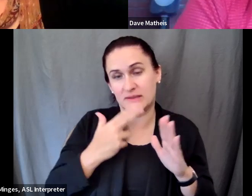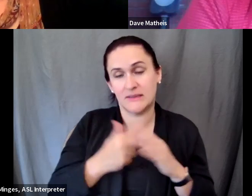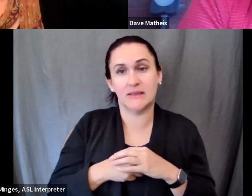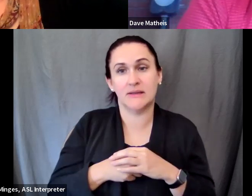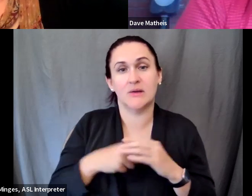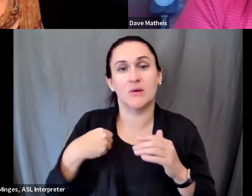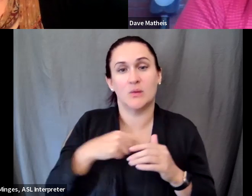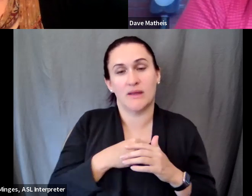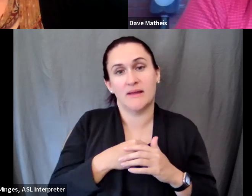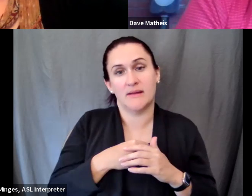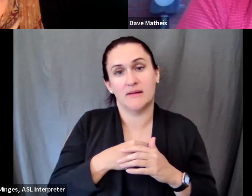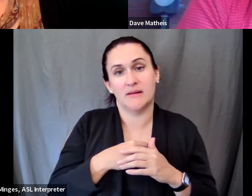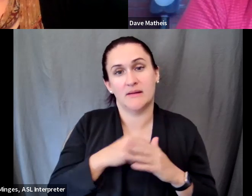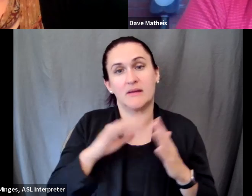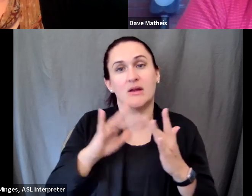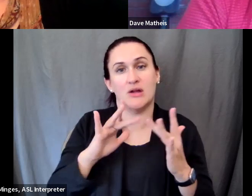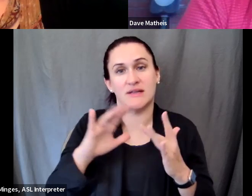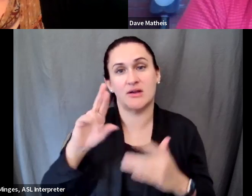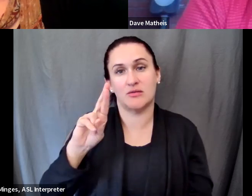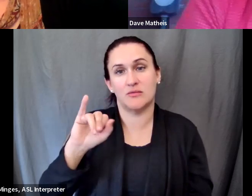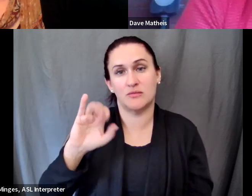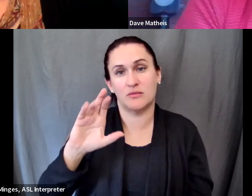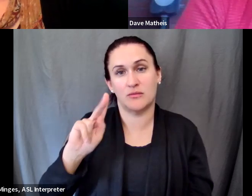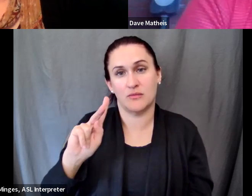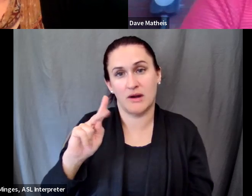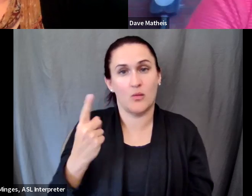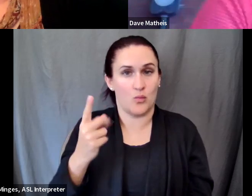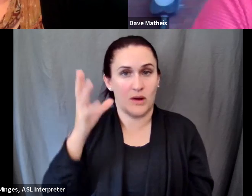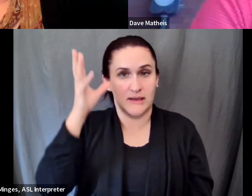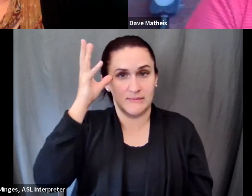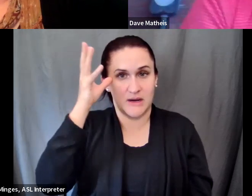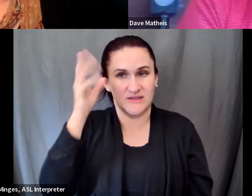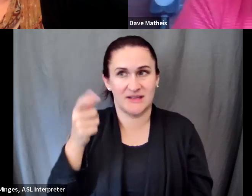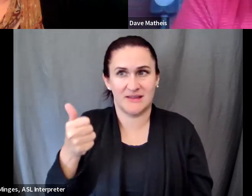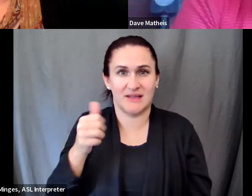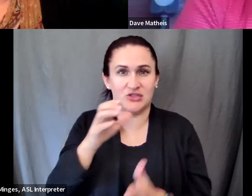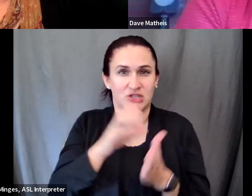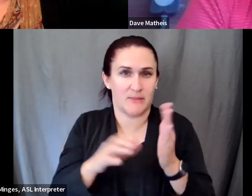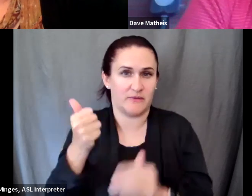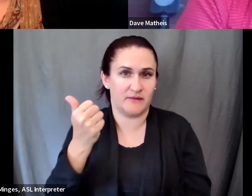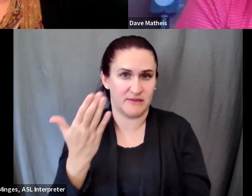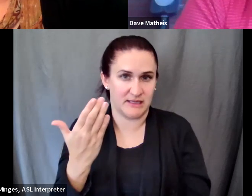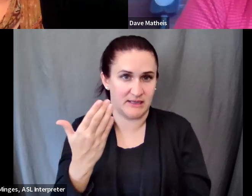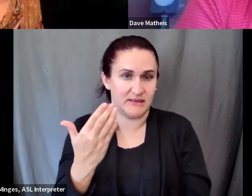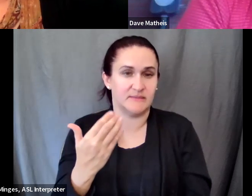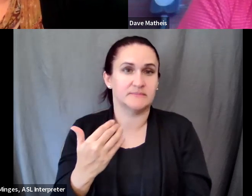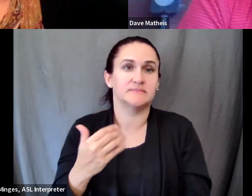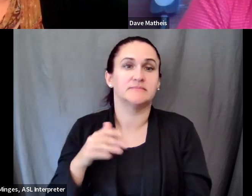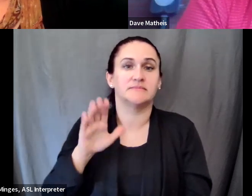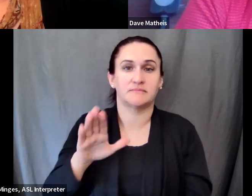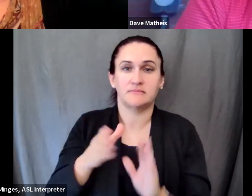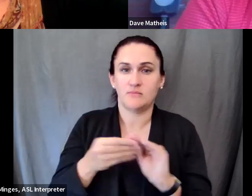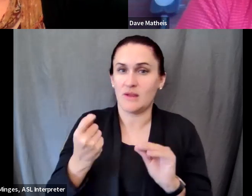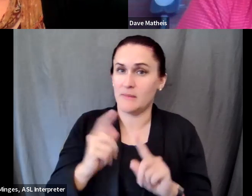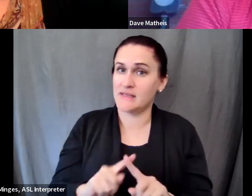We contacted Rick, one of the parents. I think he's chapter 15. His story is a little